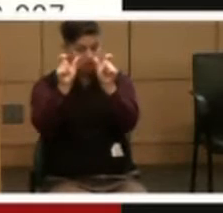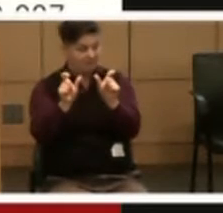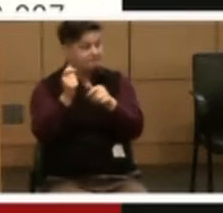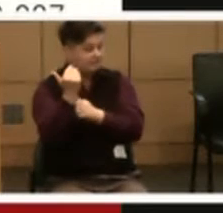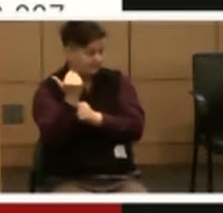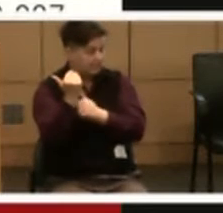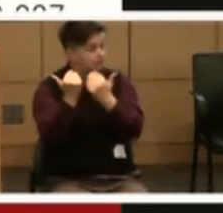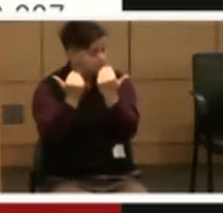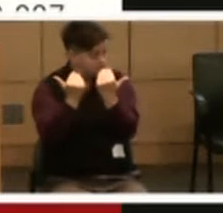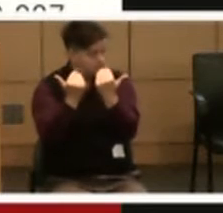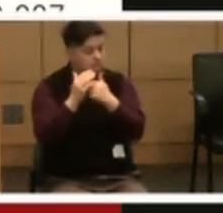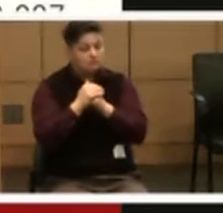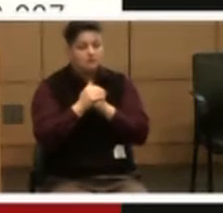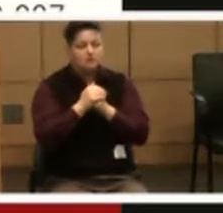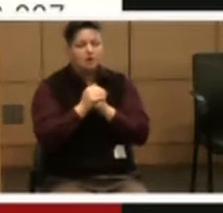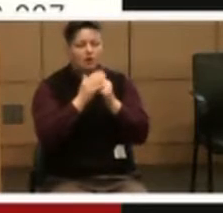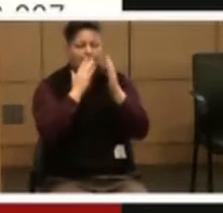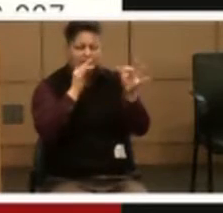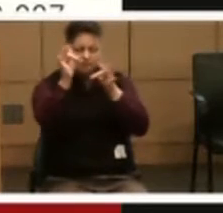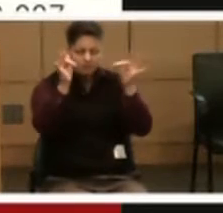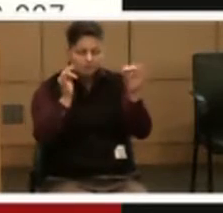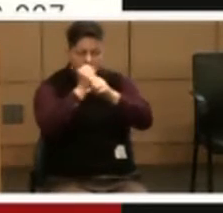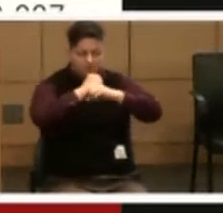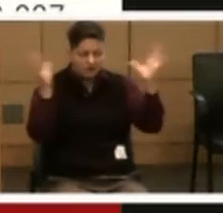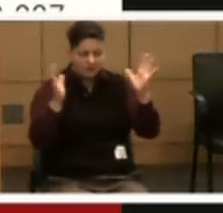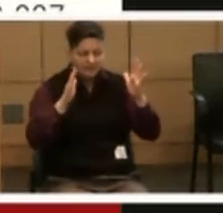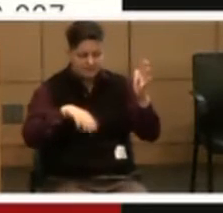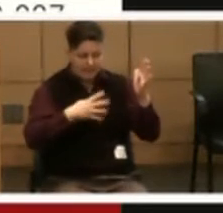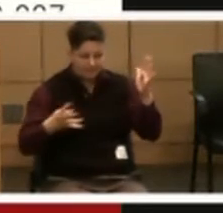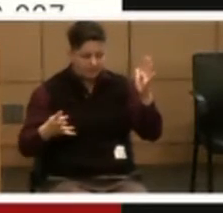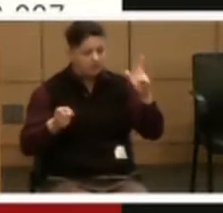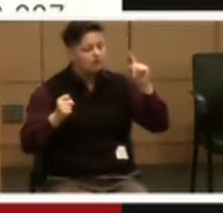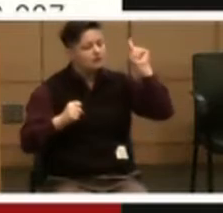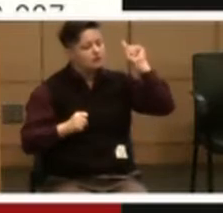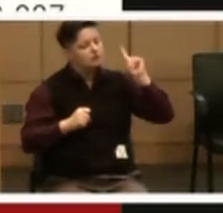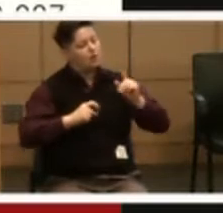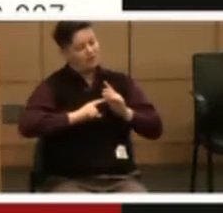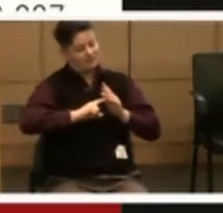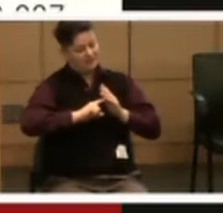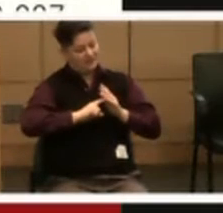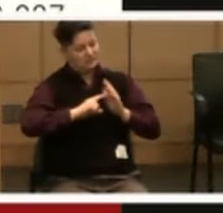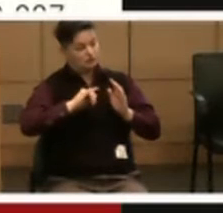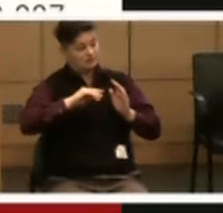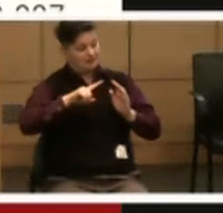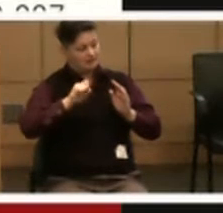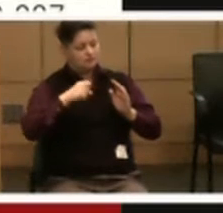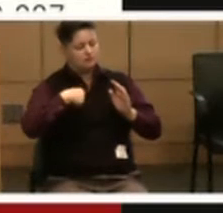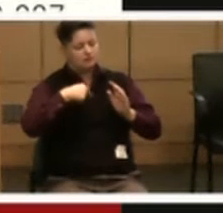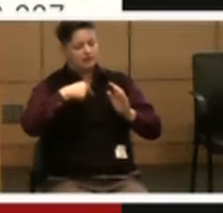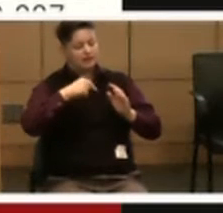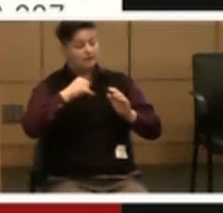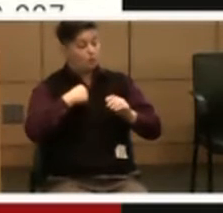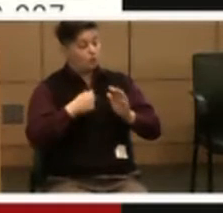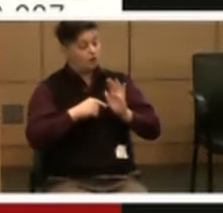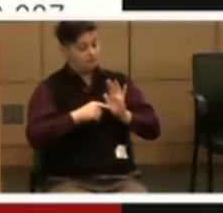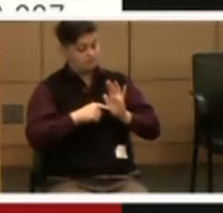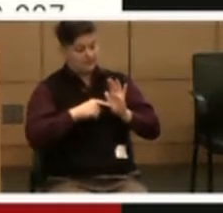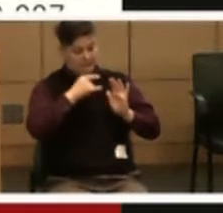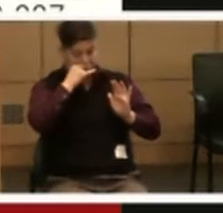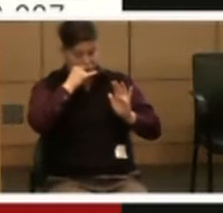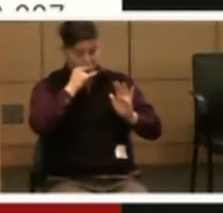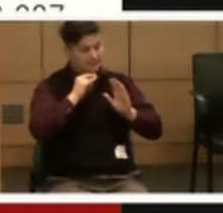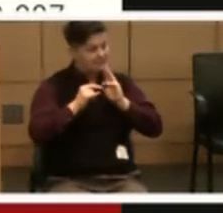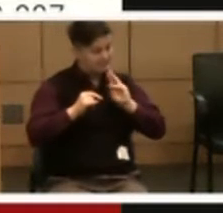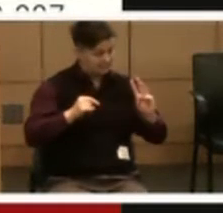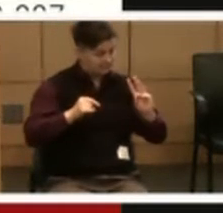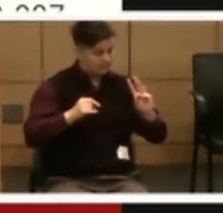this table a little bit more, because this is a little complex. So initial status is meaning if we're looking at modeling a kid at age 6 compared to